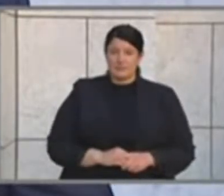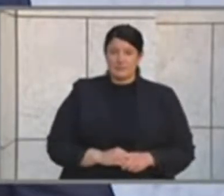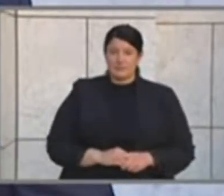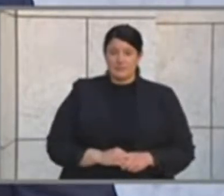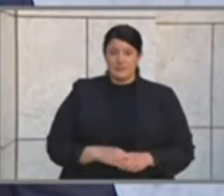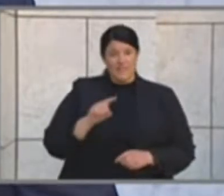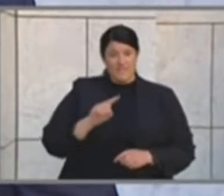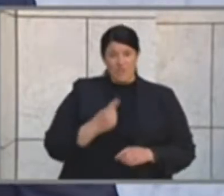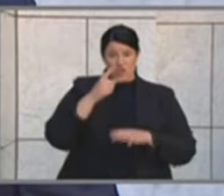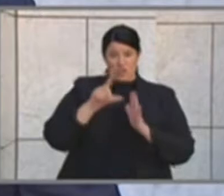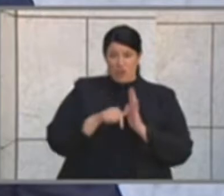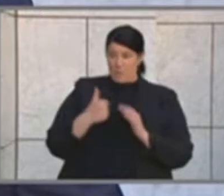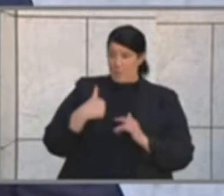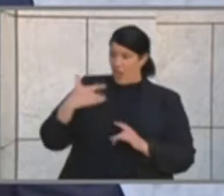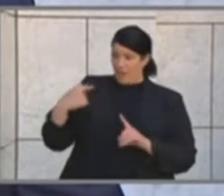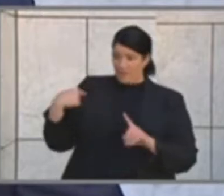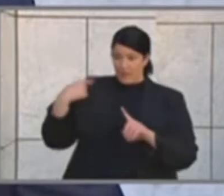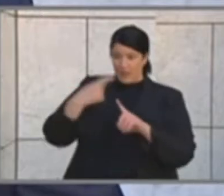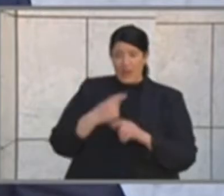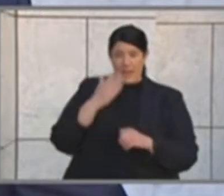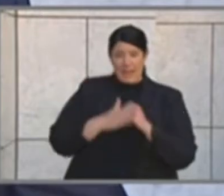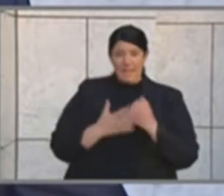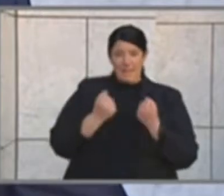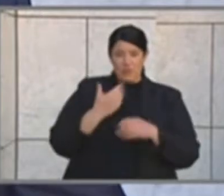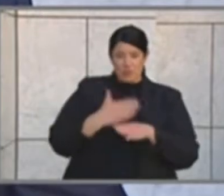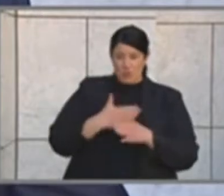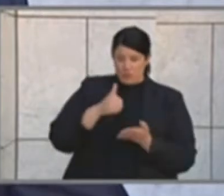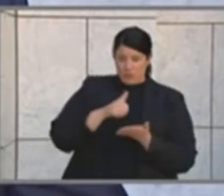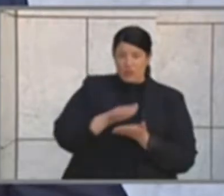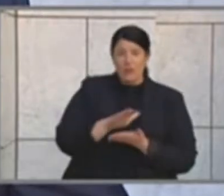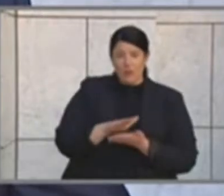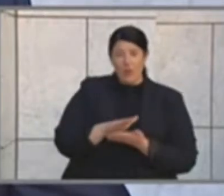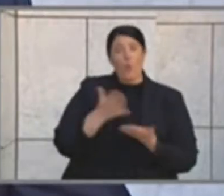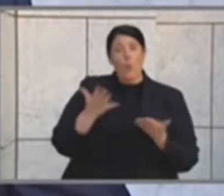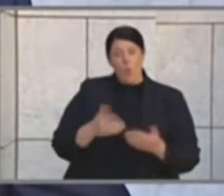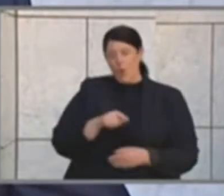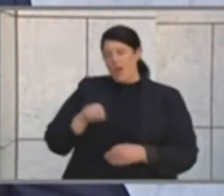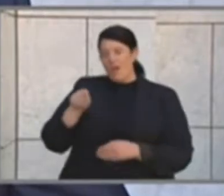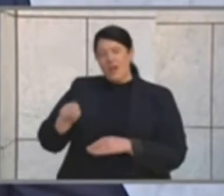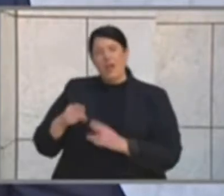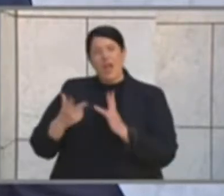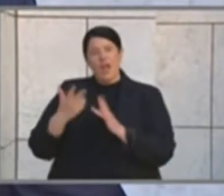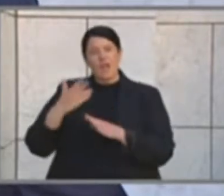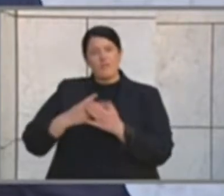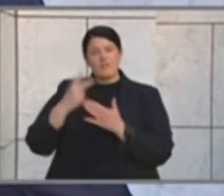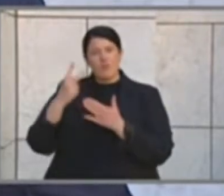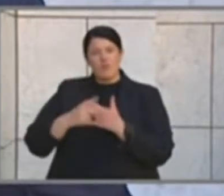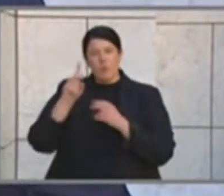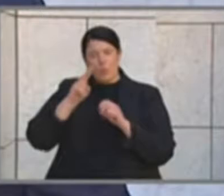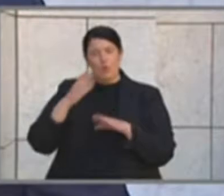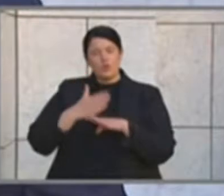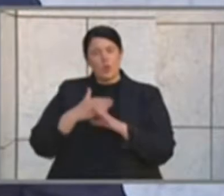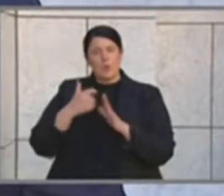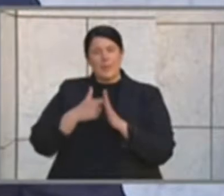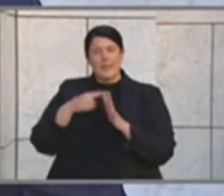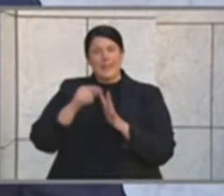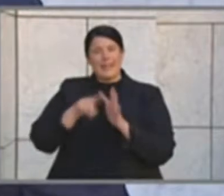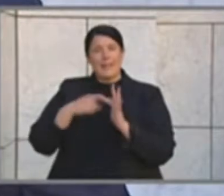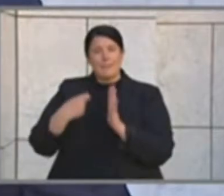seek unemployment support, or indeed the JobKeeper program, which is doing exactly